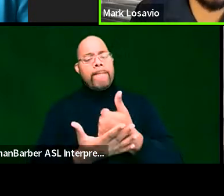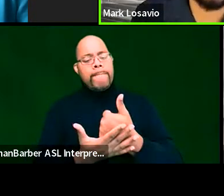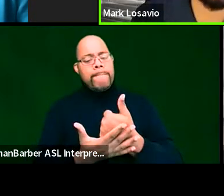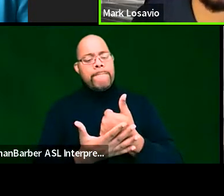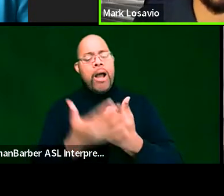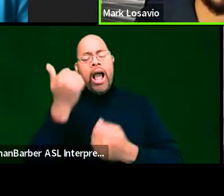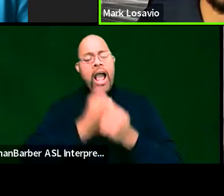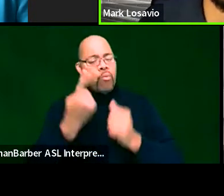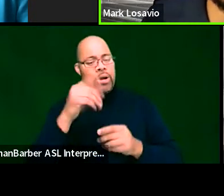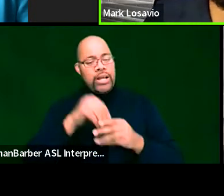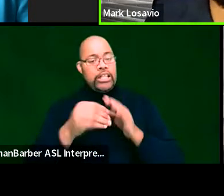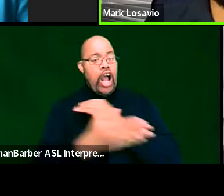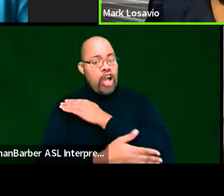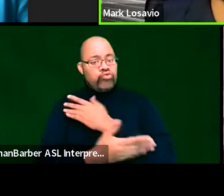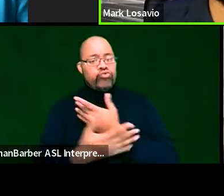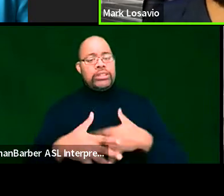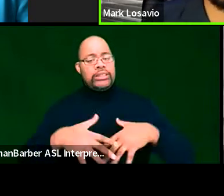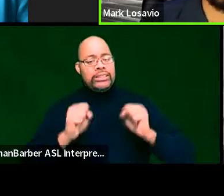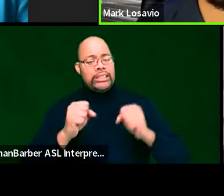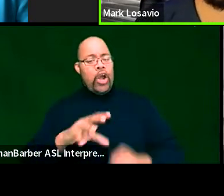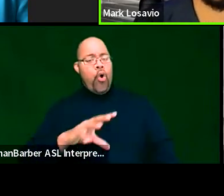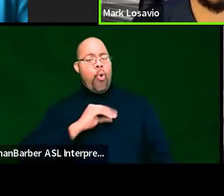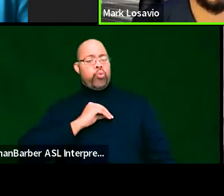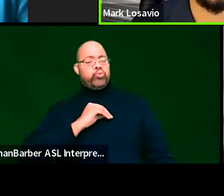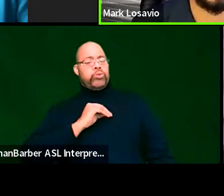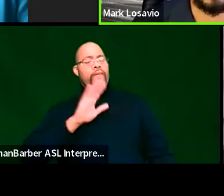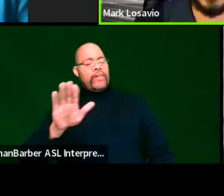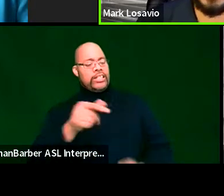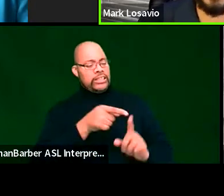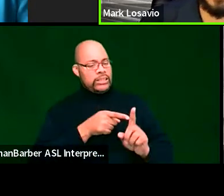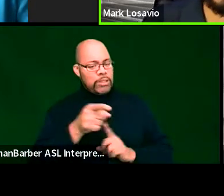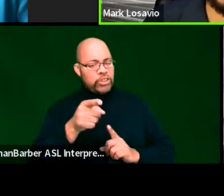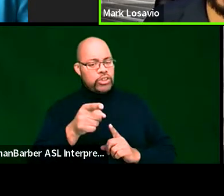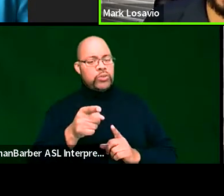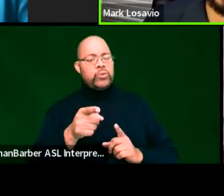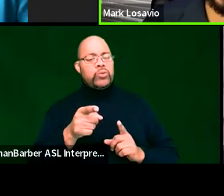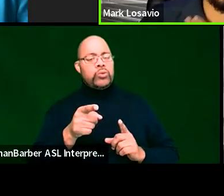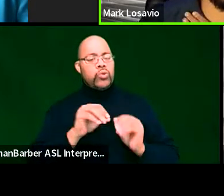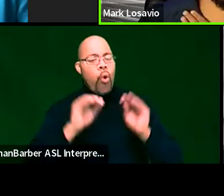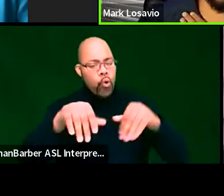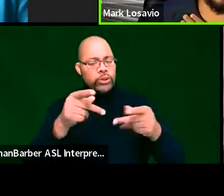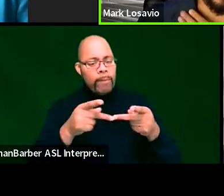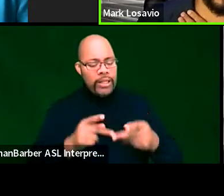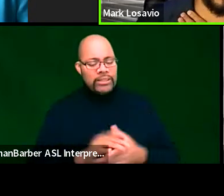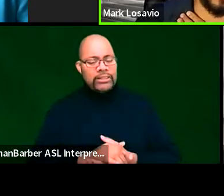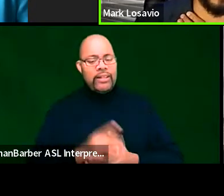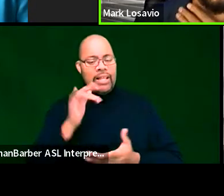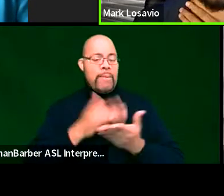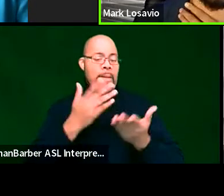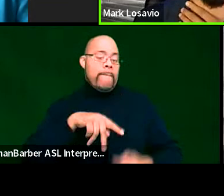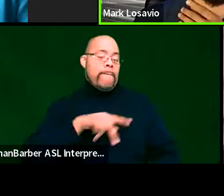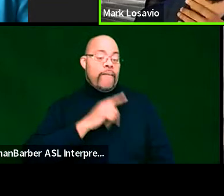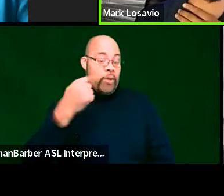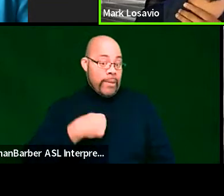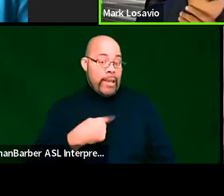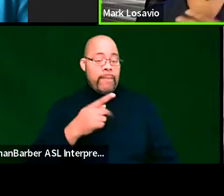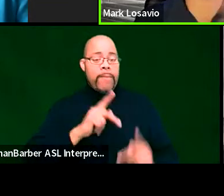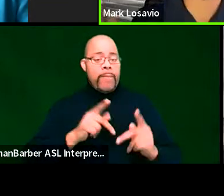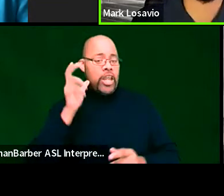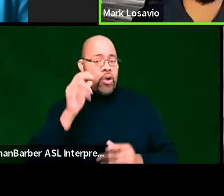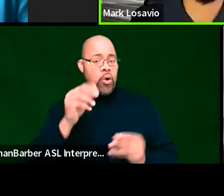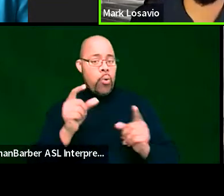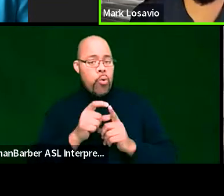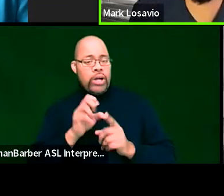everybody in this country like take like ownership over their special ocean places. And I feel like and this might be a personal thing, but I feel like when people hear the